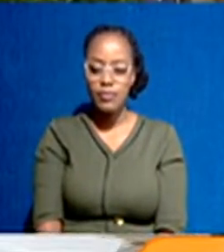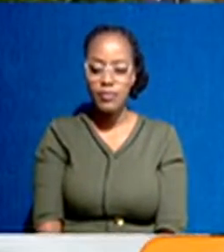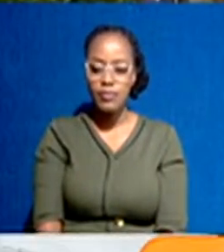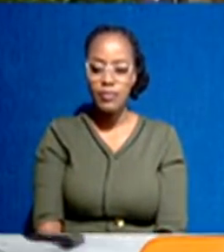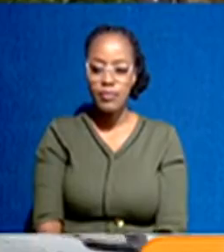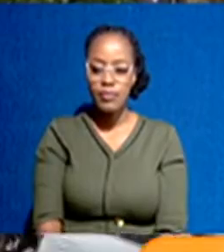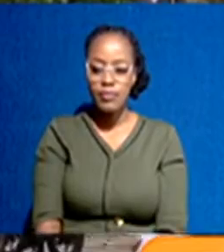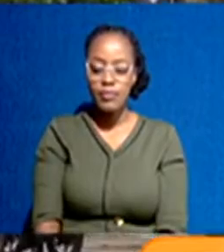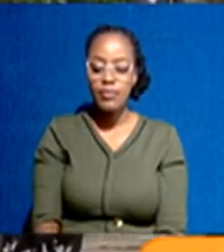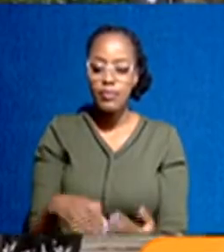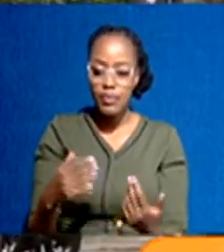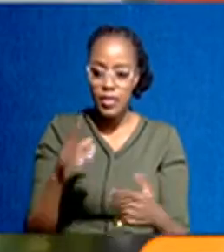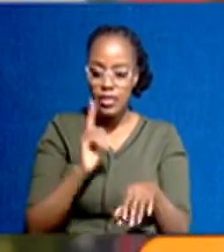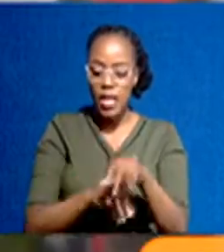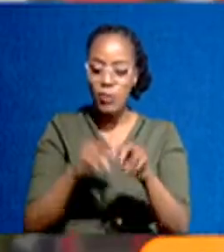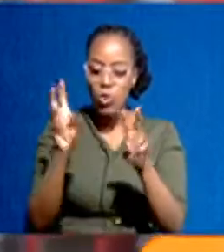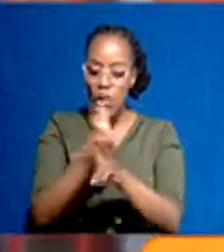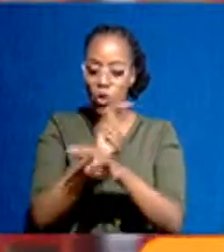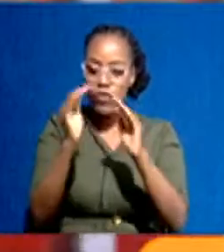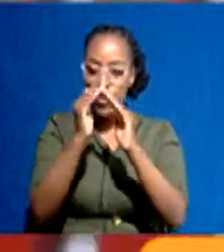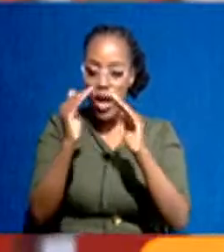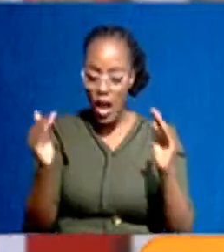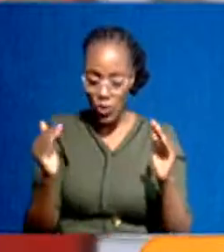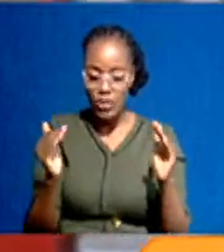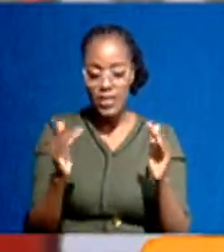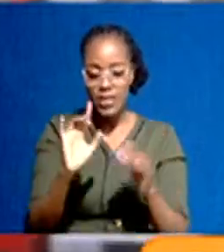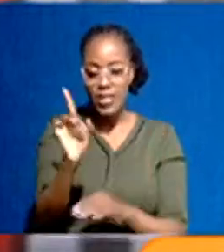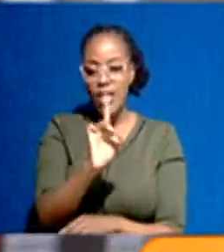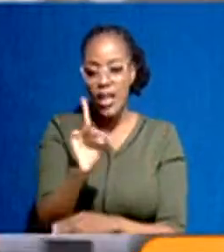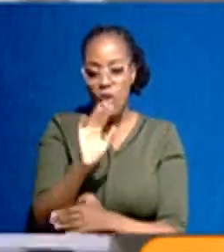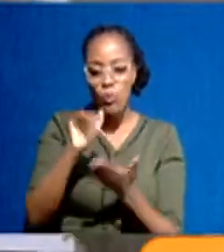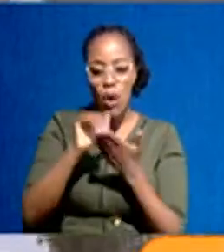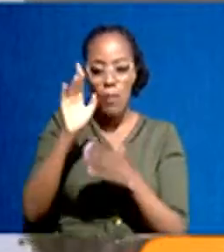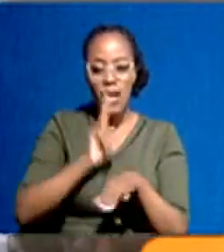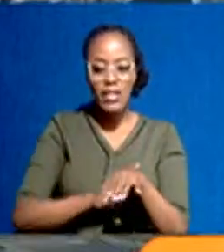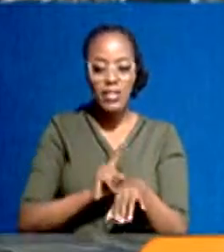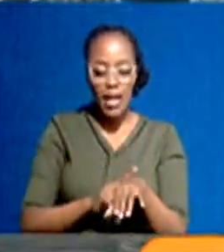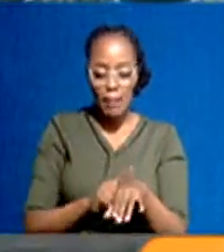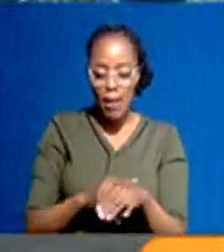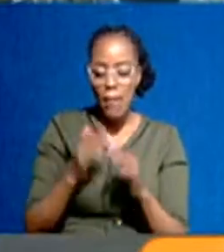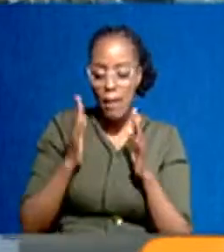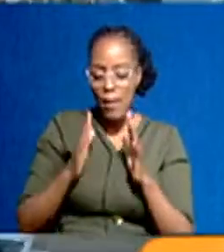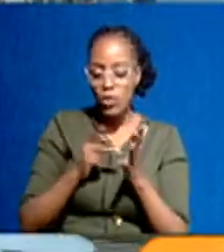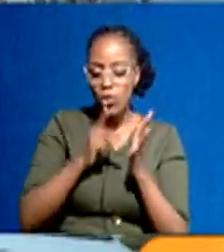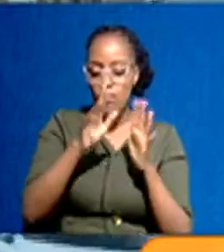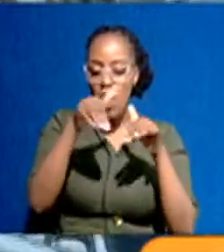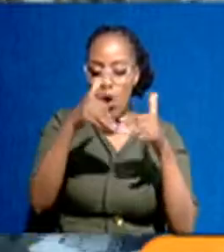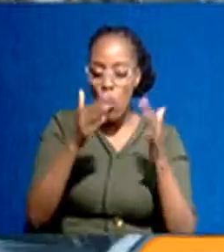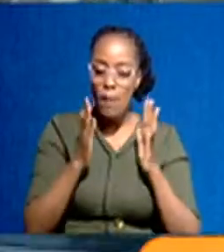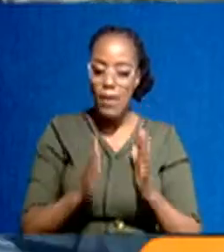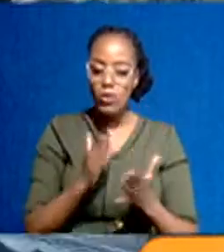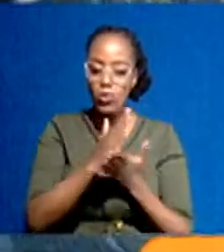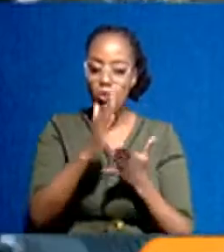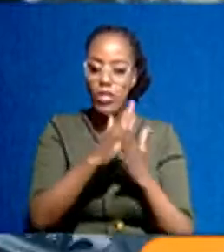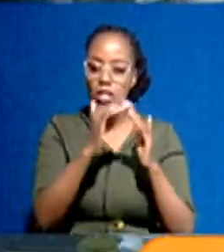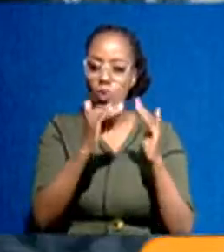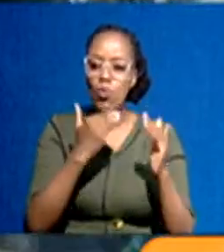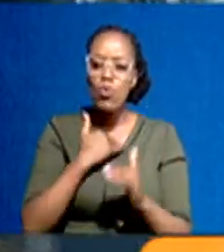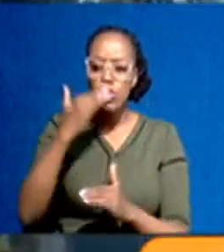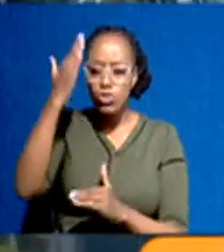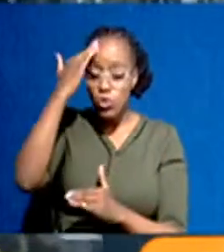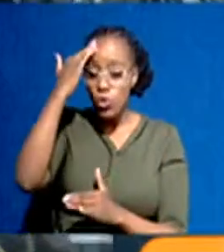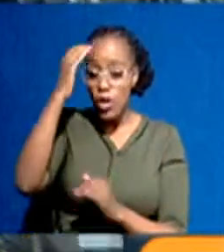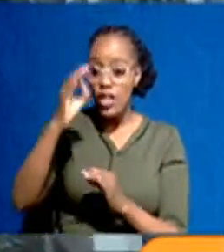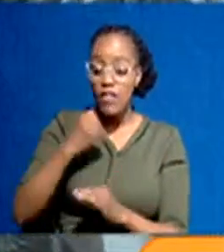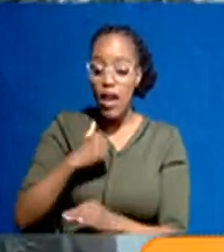When house hunting in Nairobi, more often than not, a prospective buyer or tenant wants to know, does it